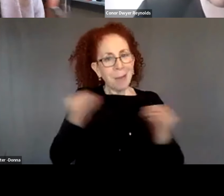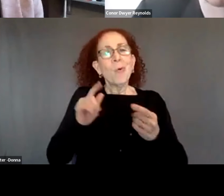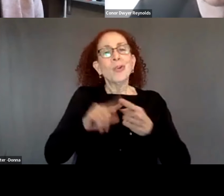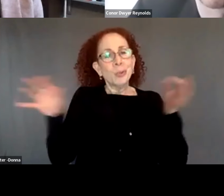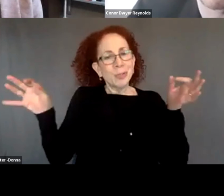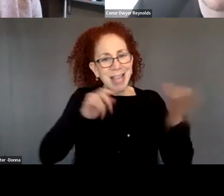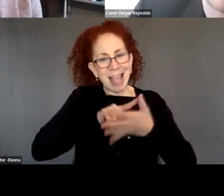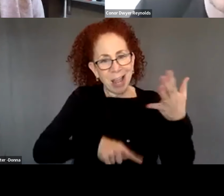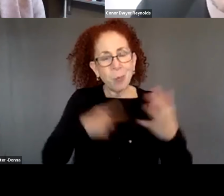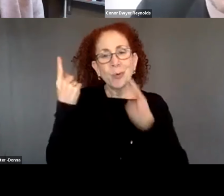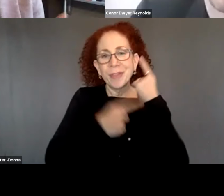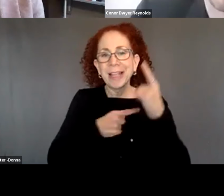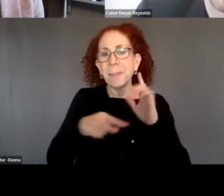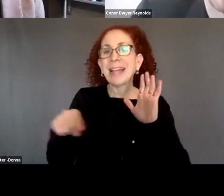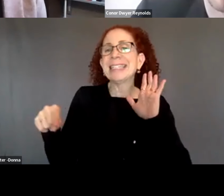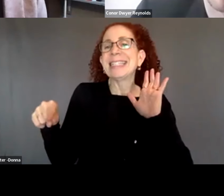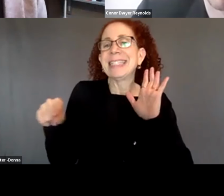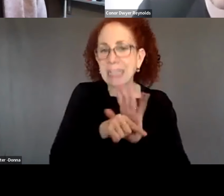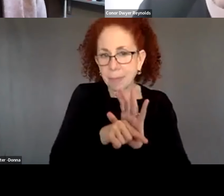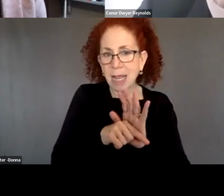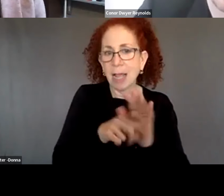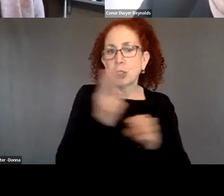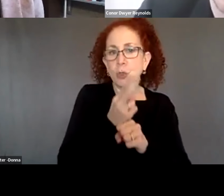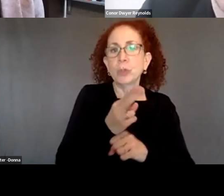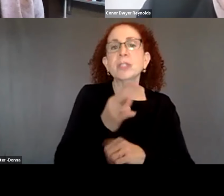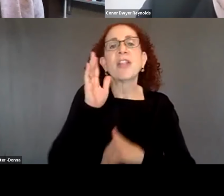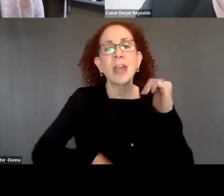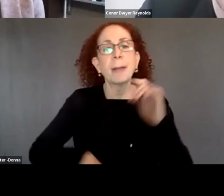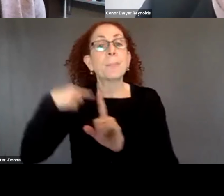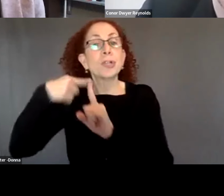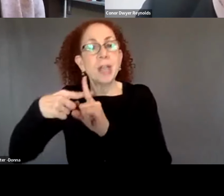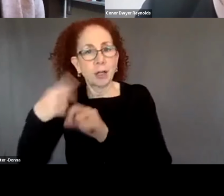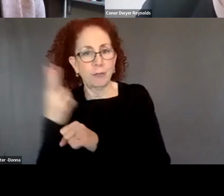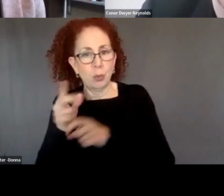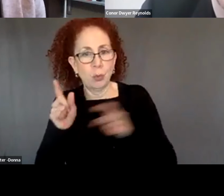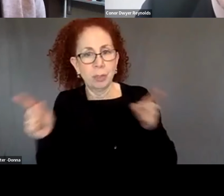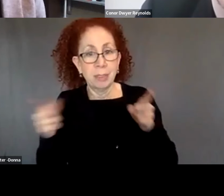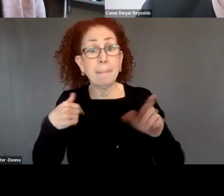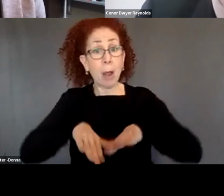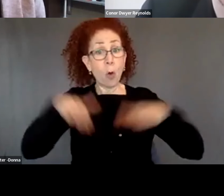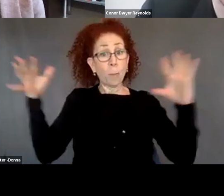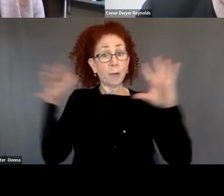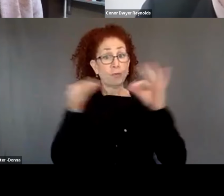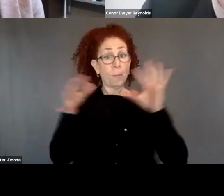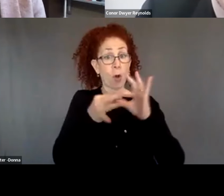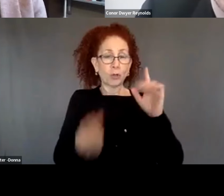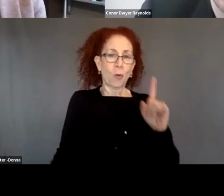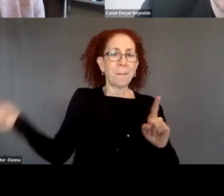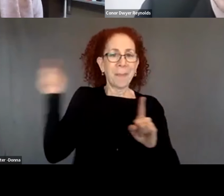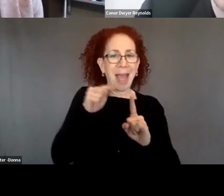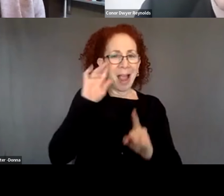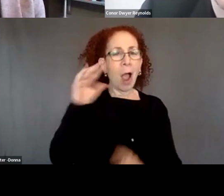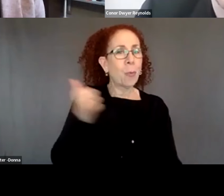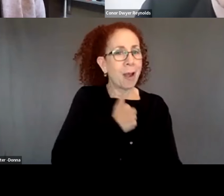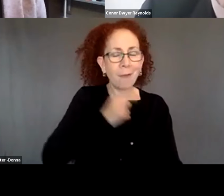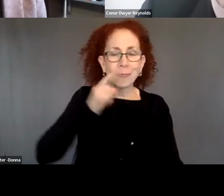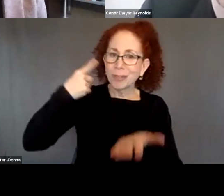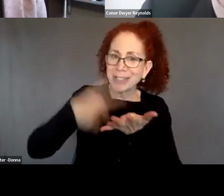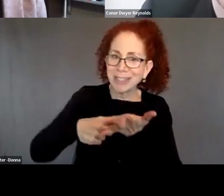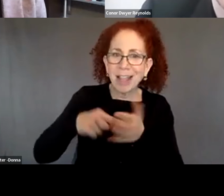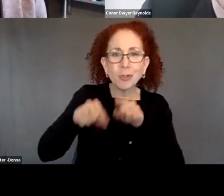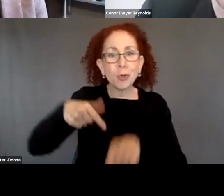about the stigmatizing uses, the productive uses. As I said in my opening remarks, I would love to discuss in